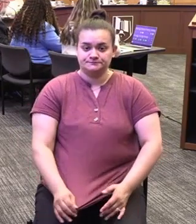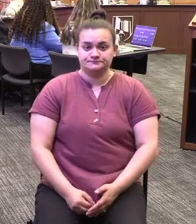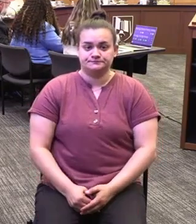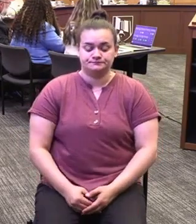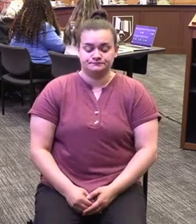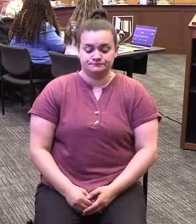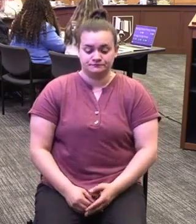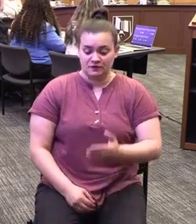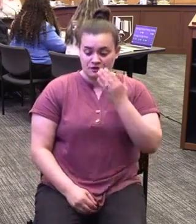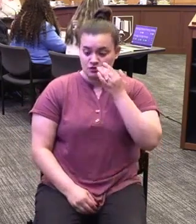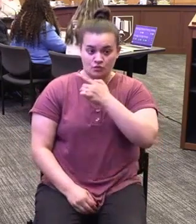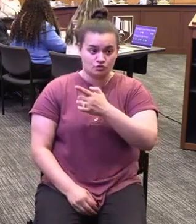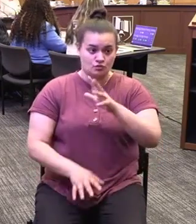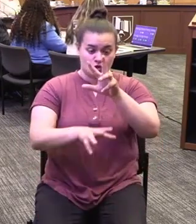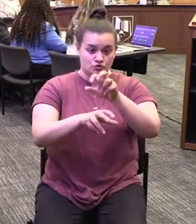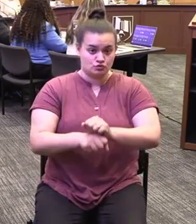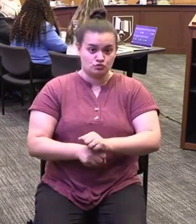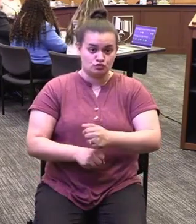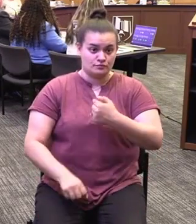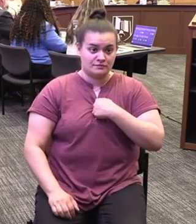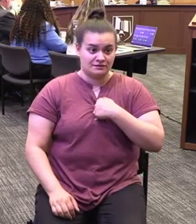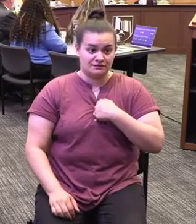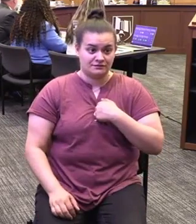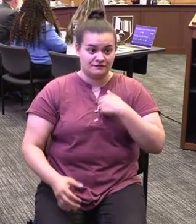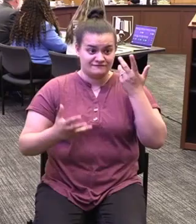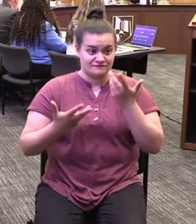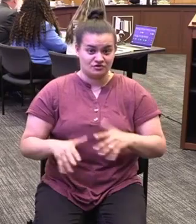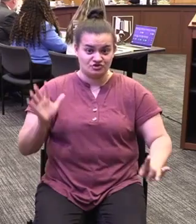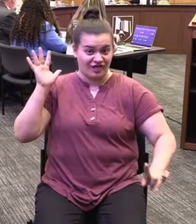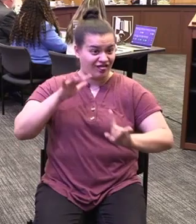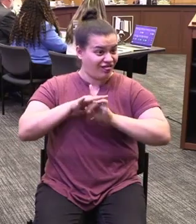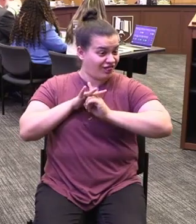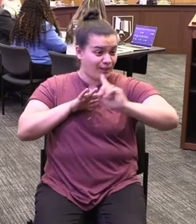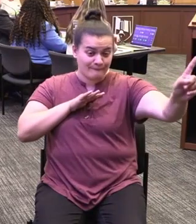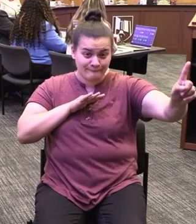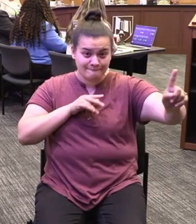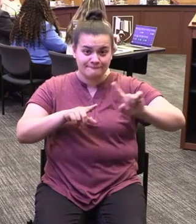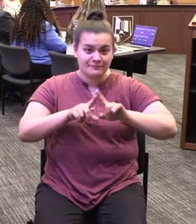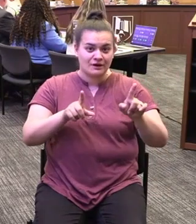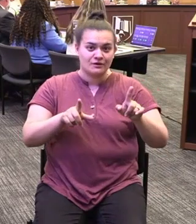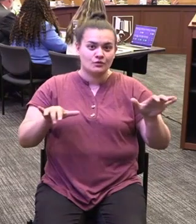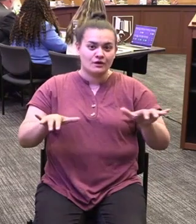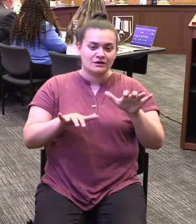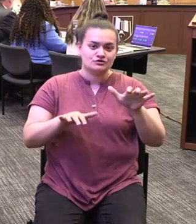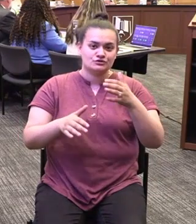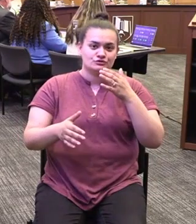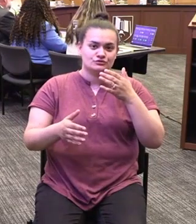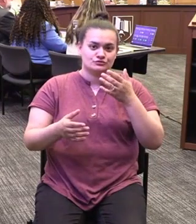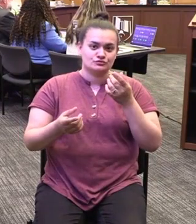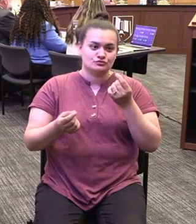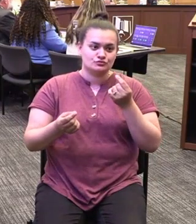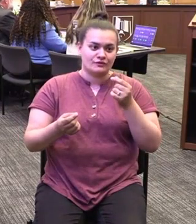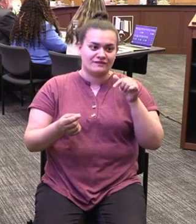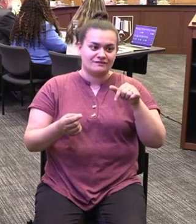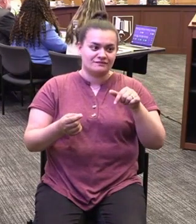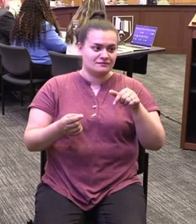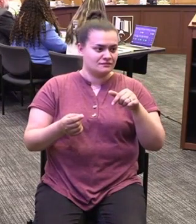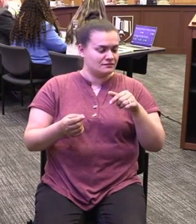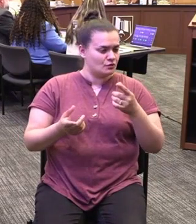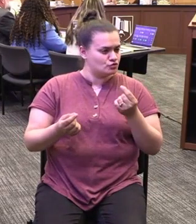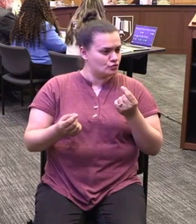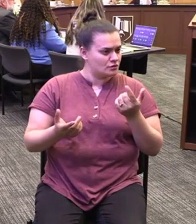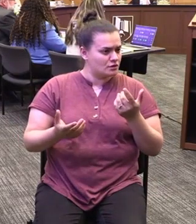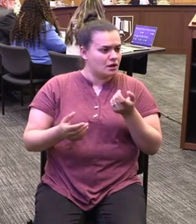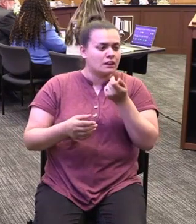And I know you guys are so used to me just adjourning and running from the meeting at this point, but we're actually going to do a little talking today. All